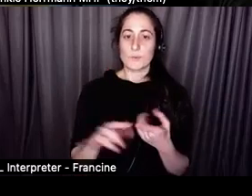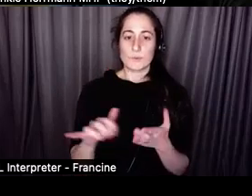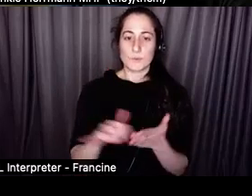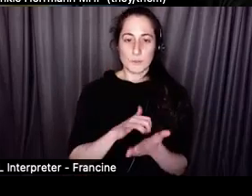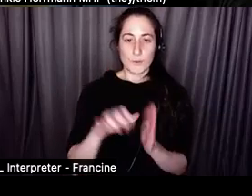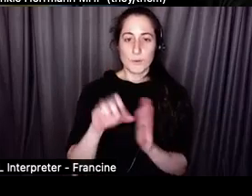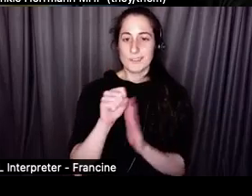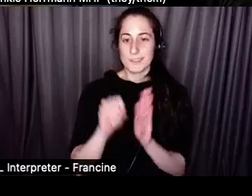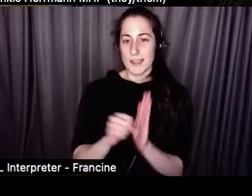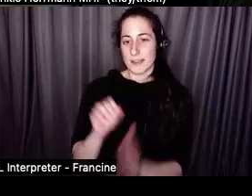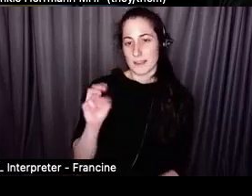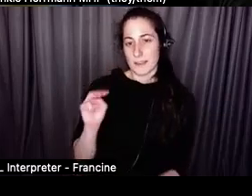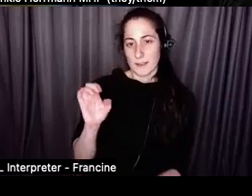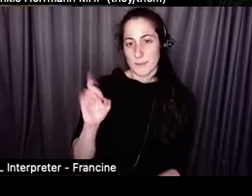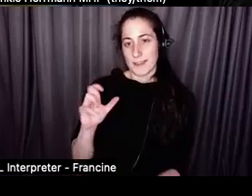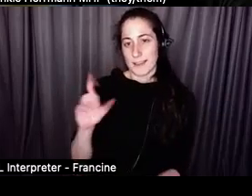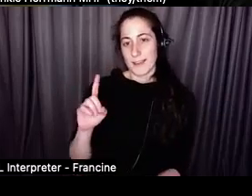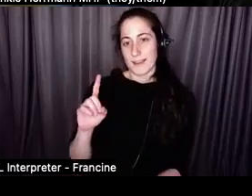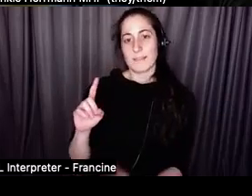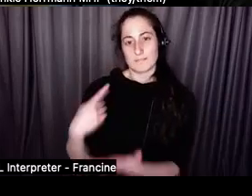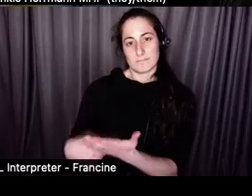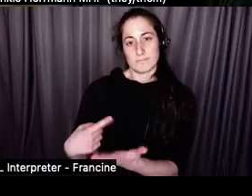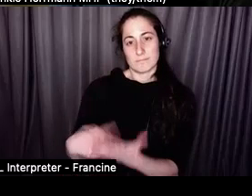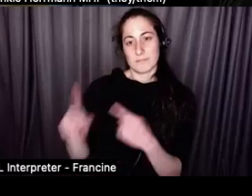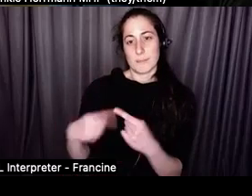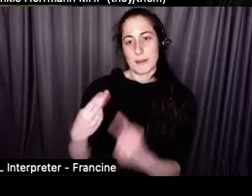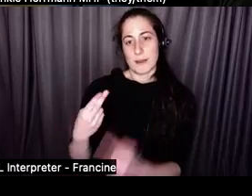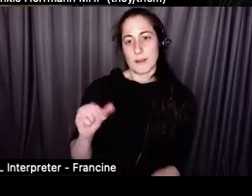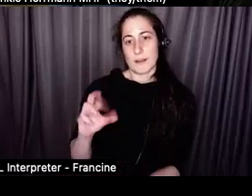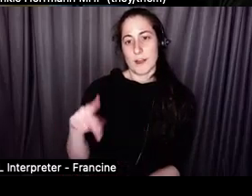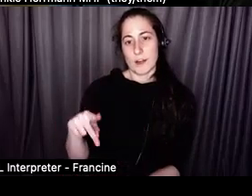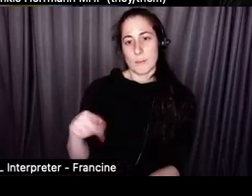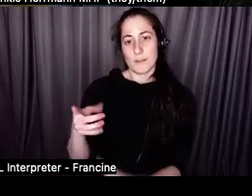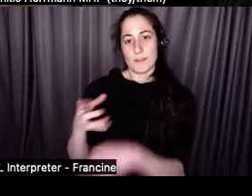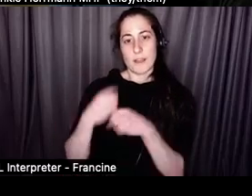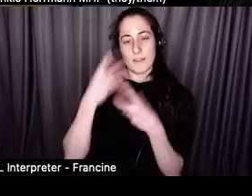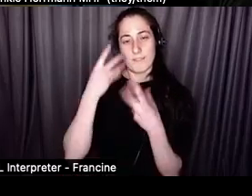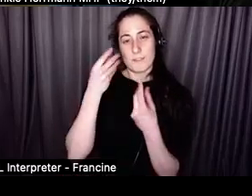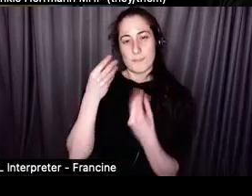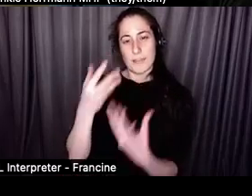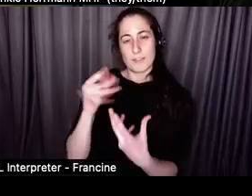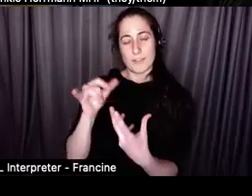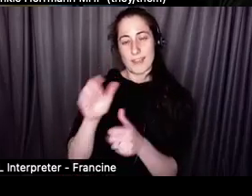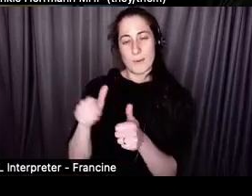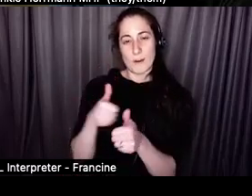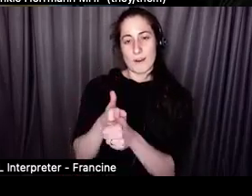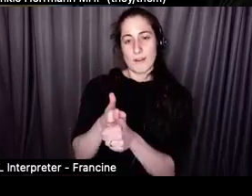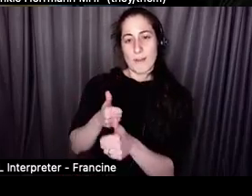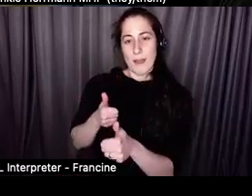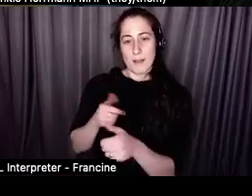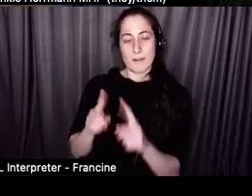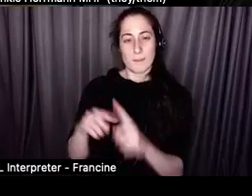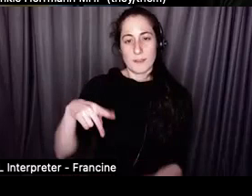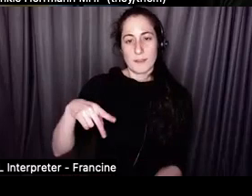Medicaid about HARP and got the information that they were backlogged, but that a PCP